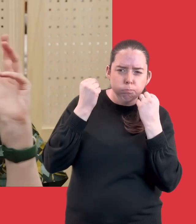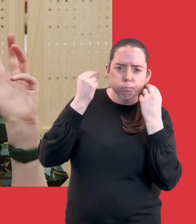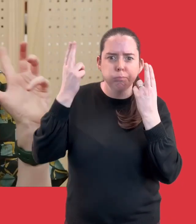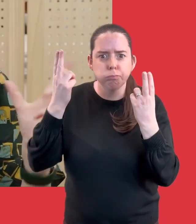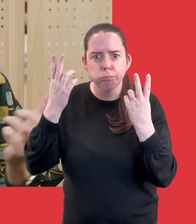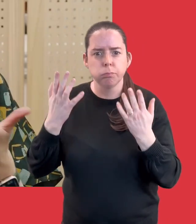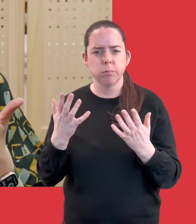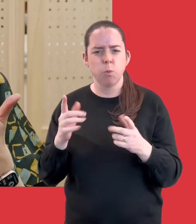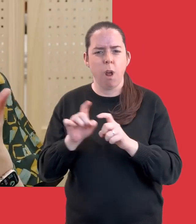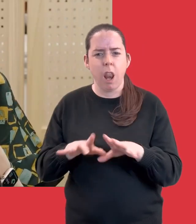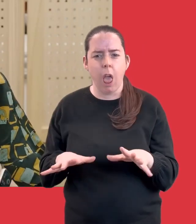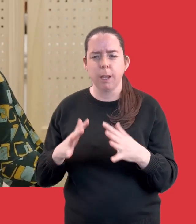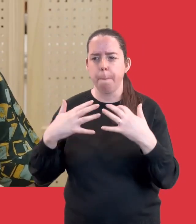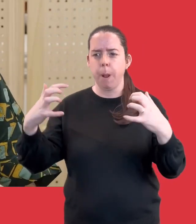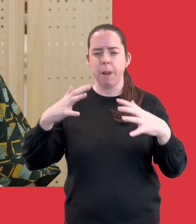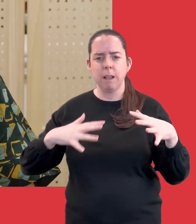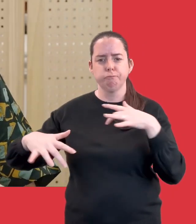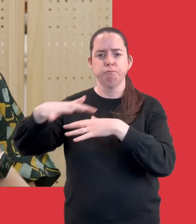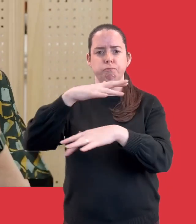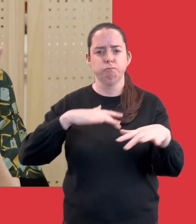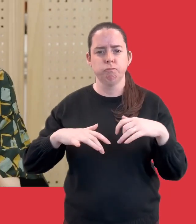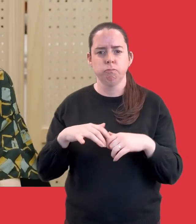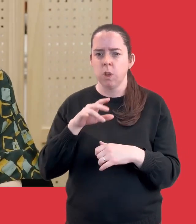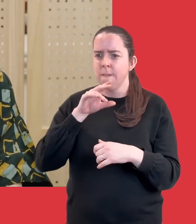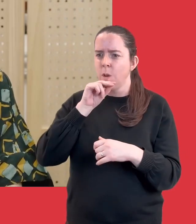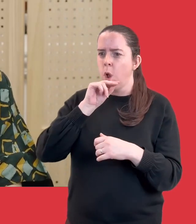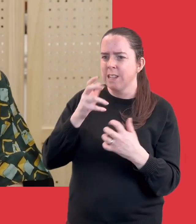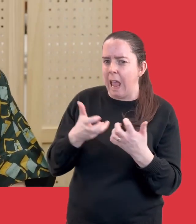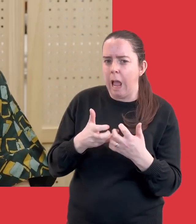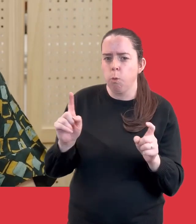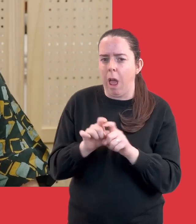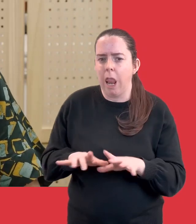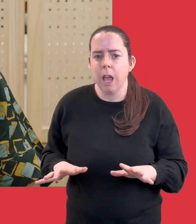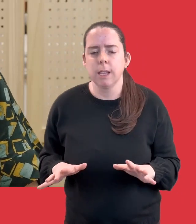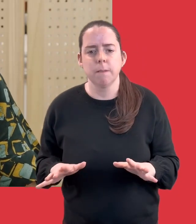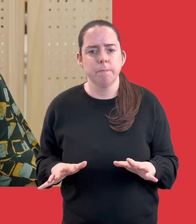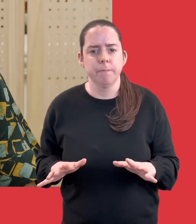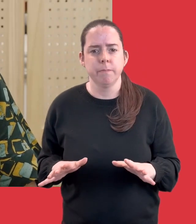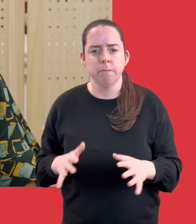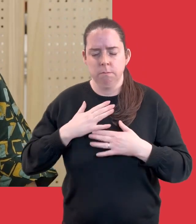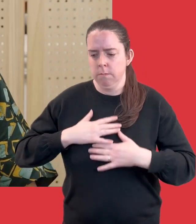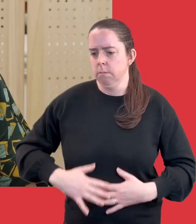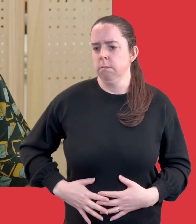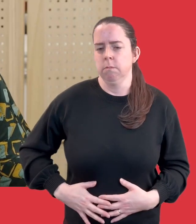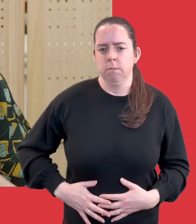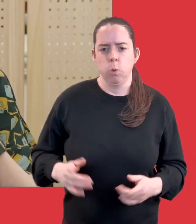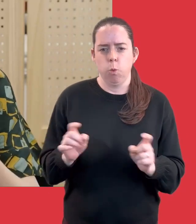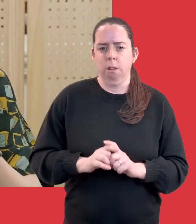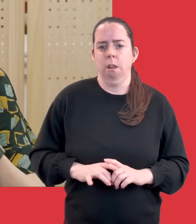when they're in a public space? How do they fan their voice? What might